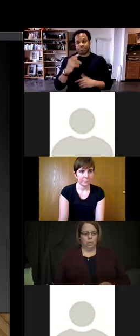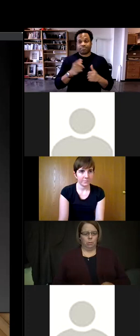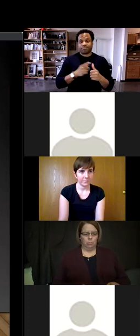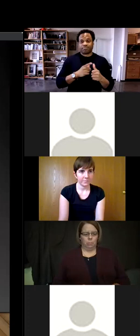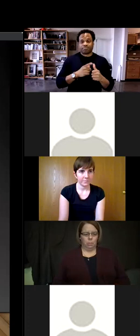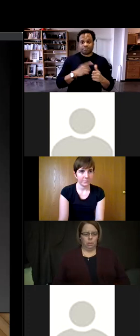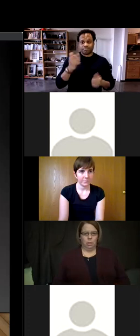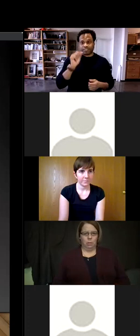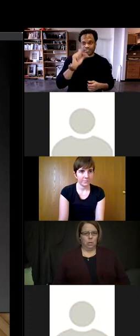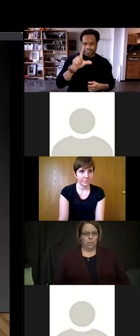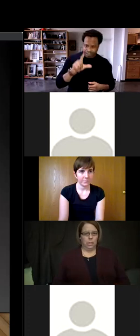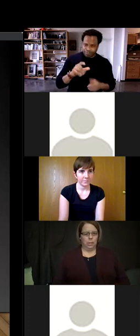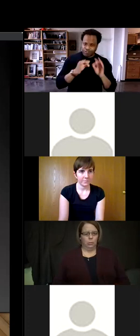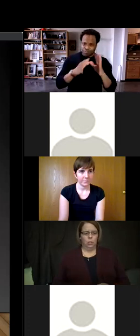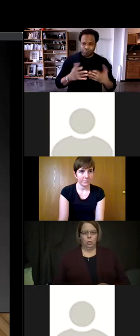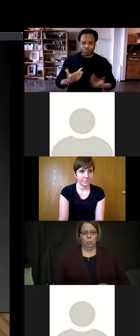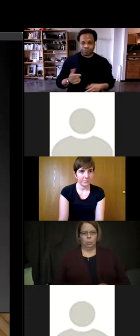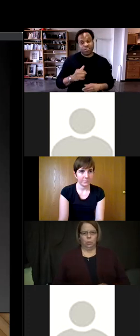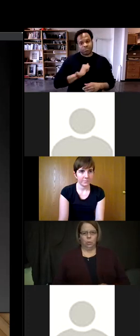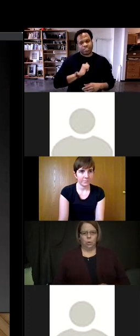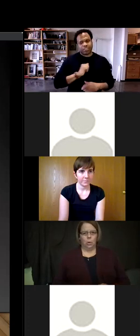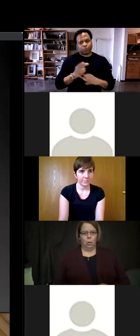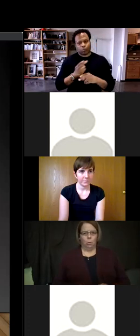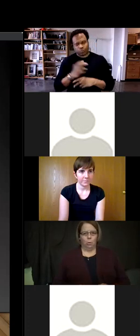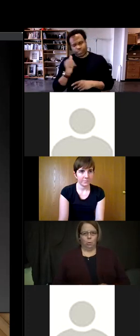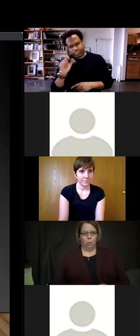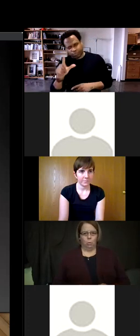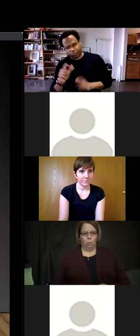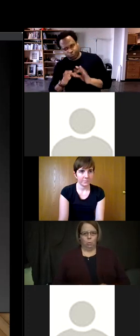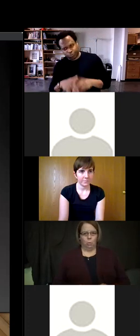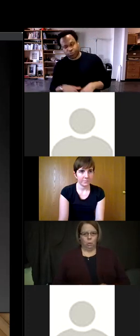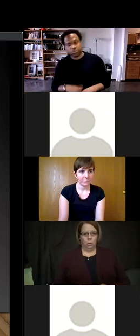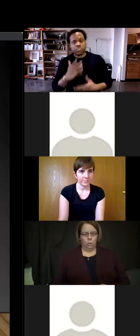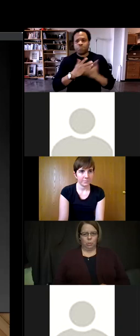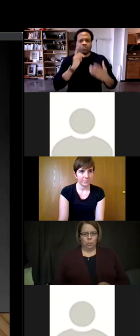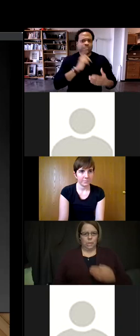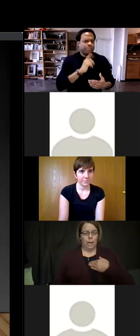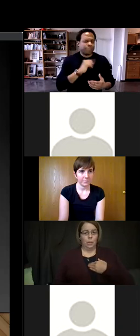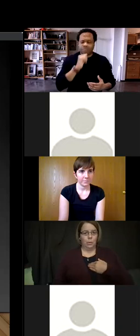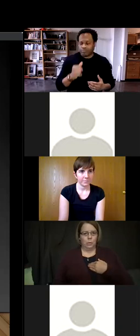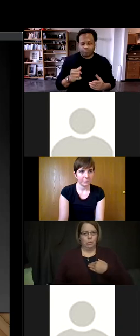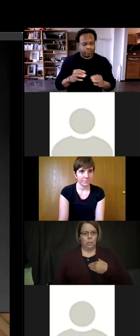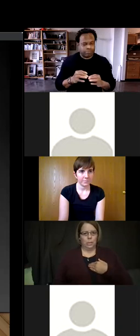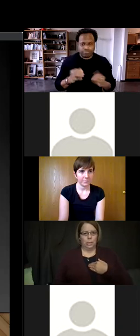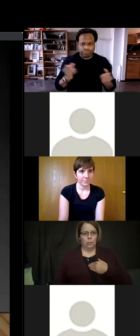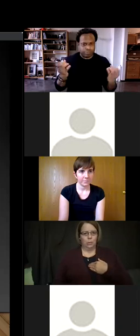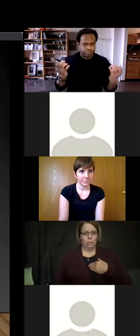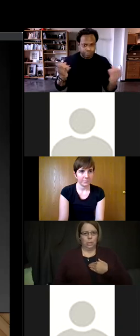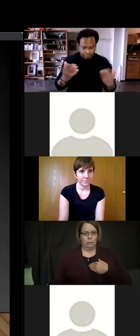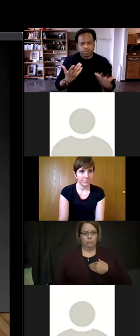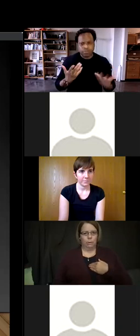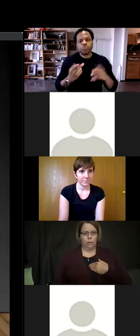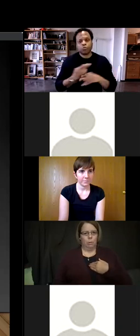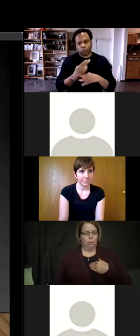So American Sign Language interpreters, oral interpreters. I use American Sign